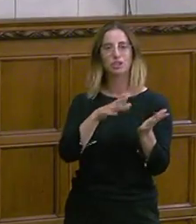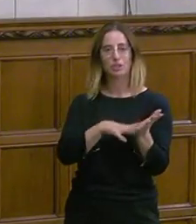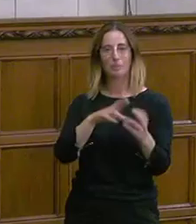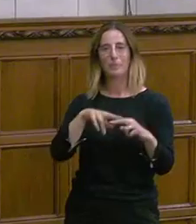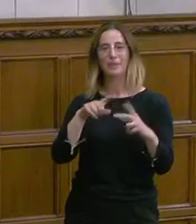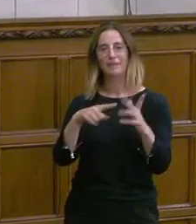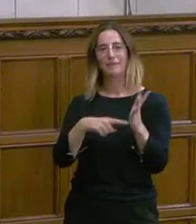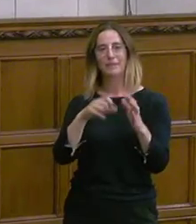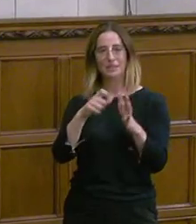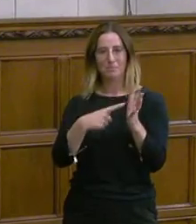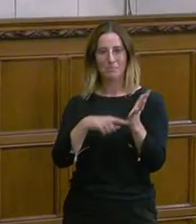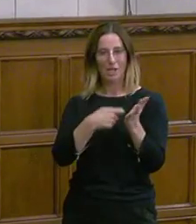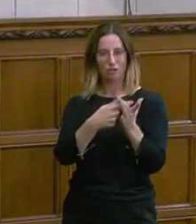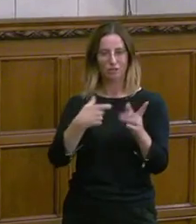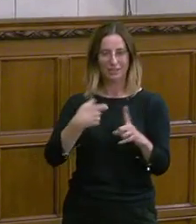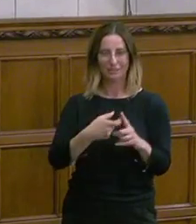Honourable Buck.